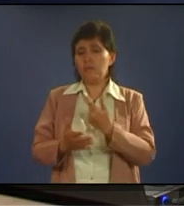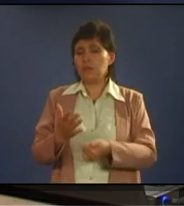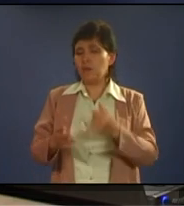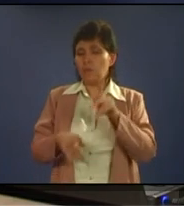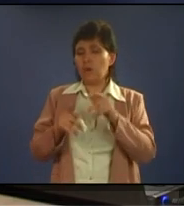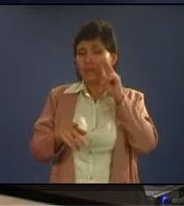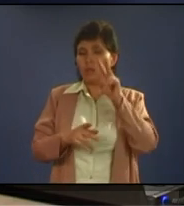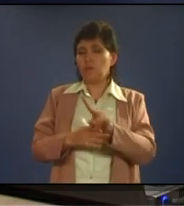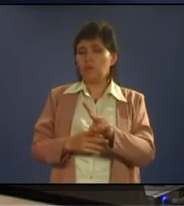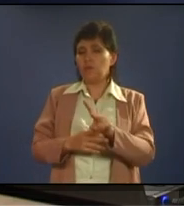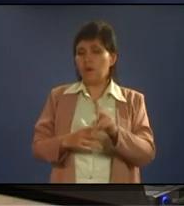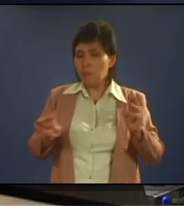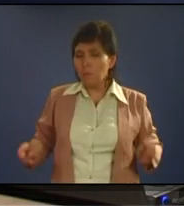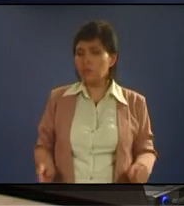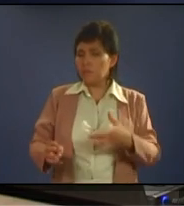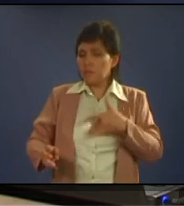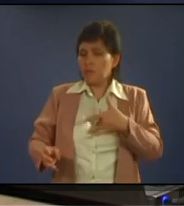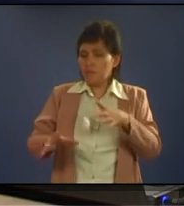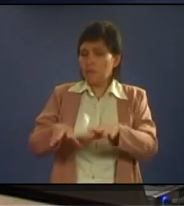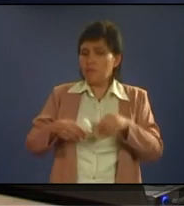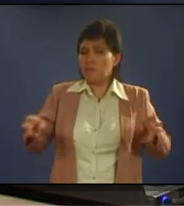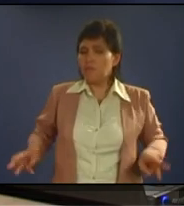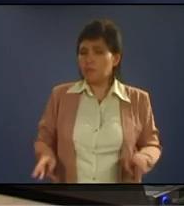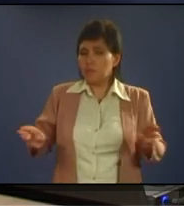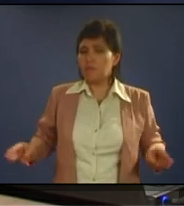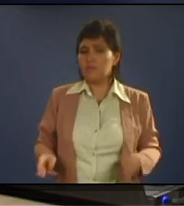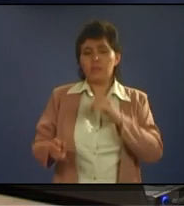perceive is like motivation, okay? It depends on how you criticize in the end of the day.